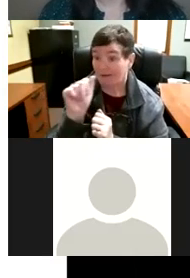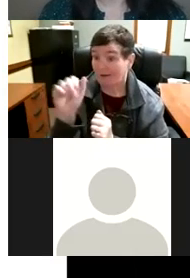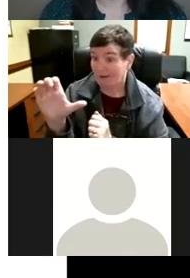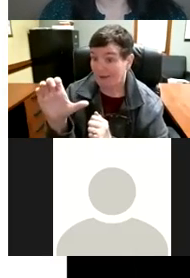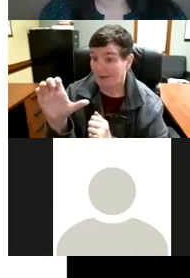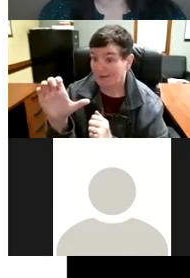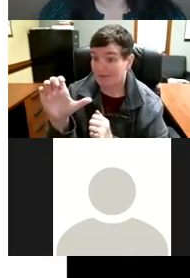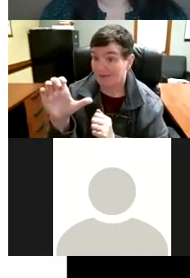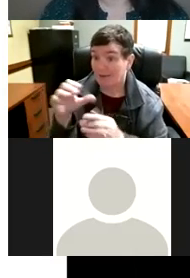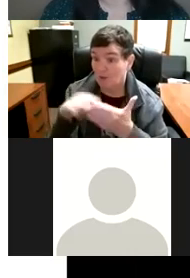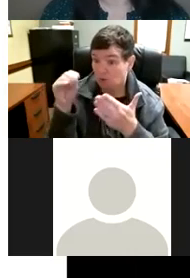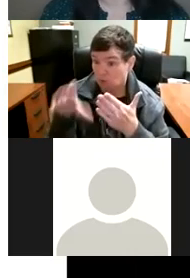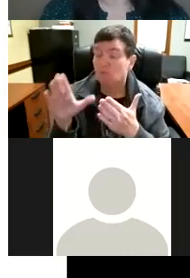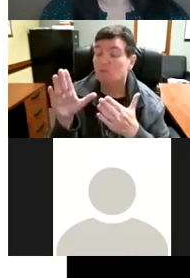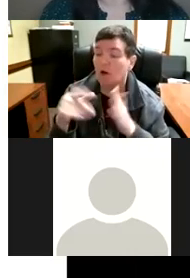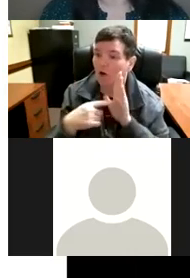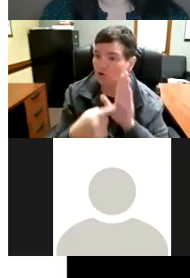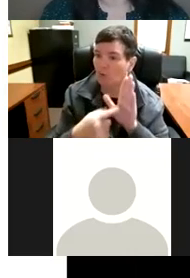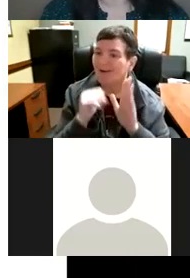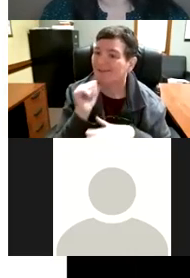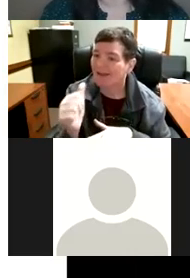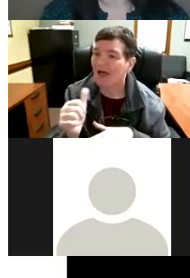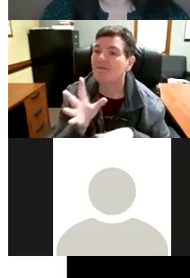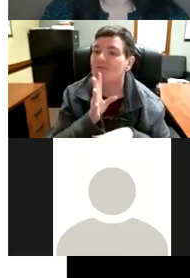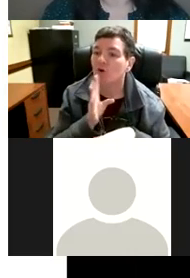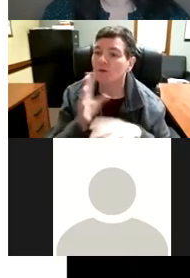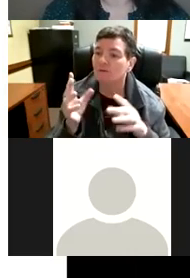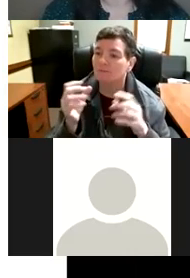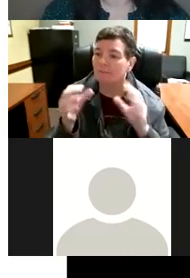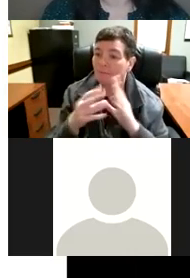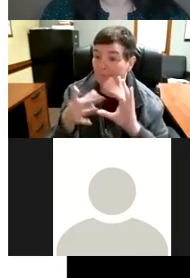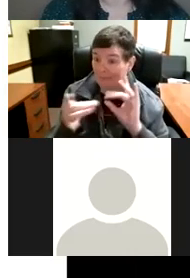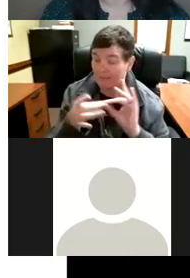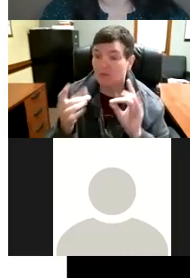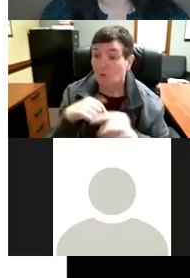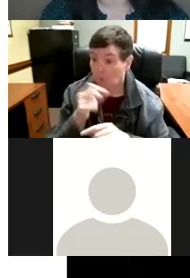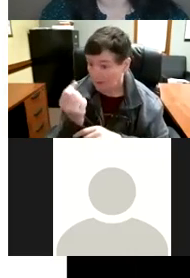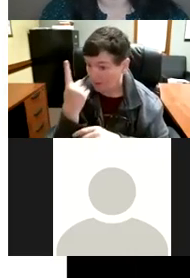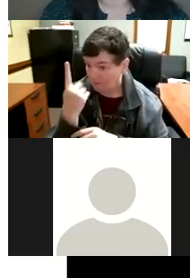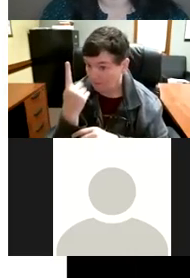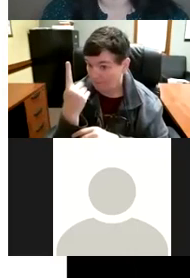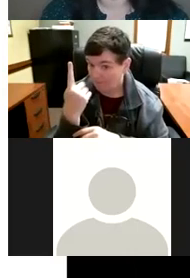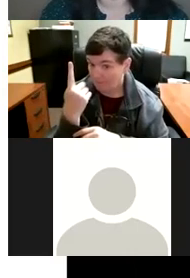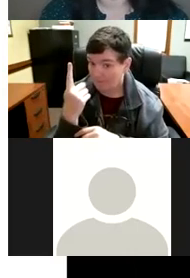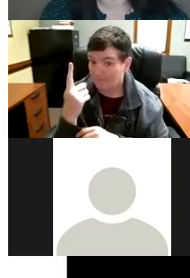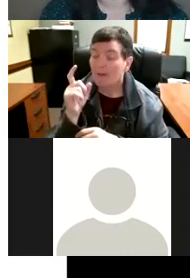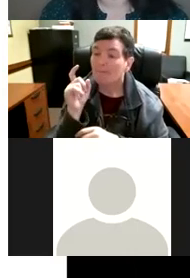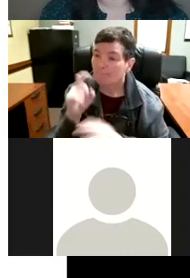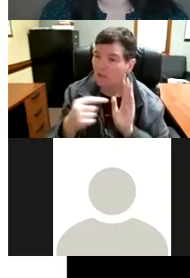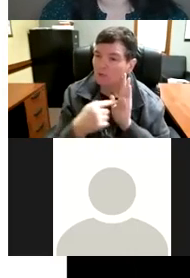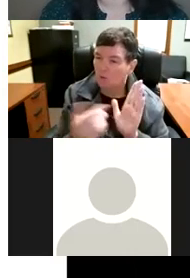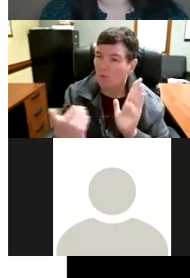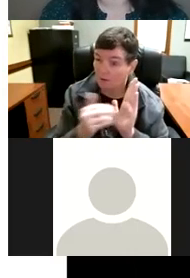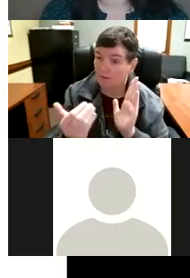are demonstrating these nonverbal messages and we understand it, we do not always need them to reproduce